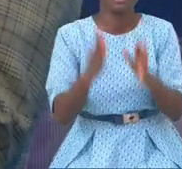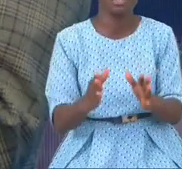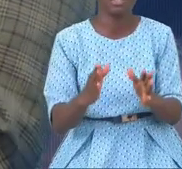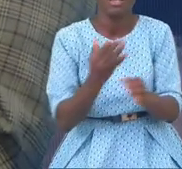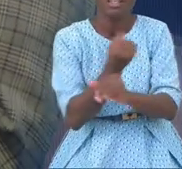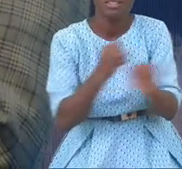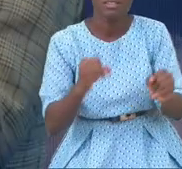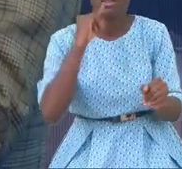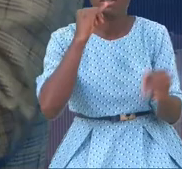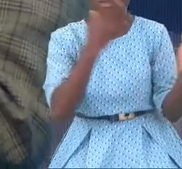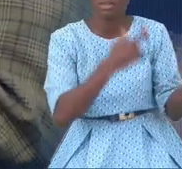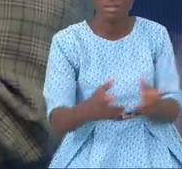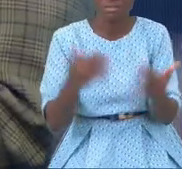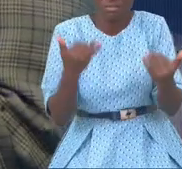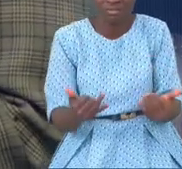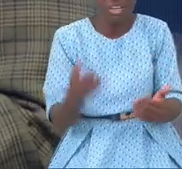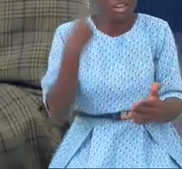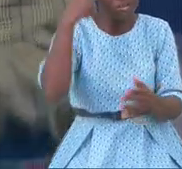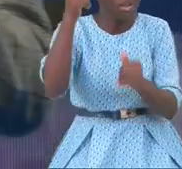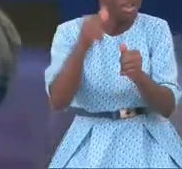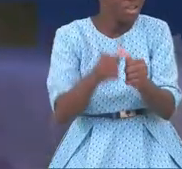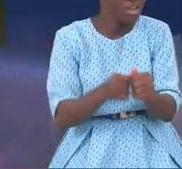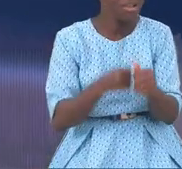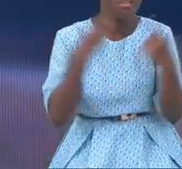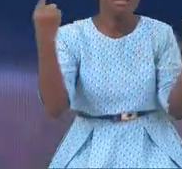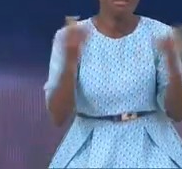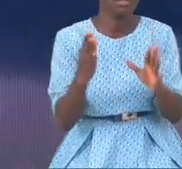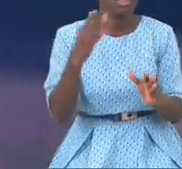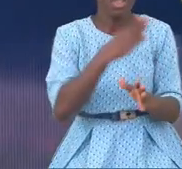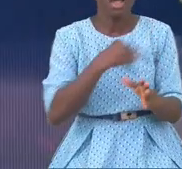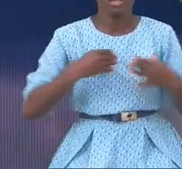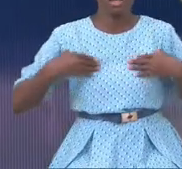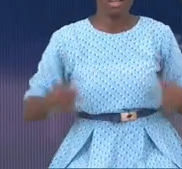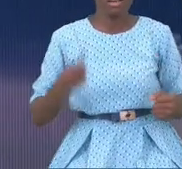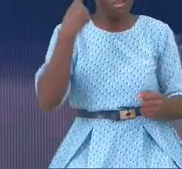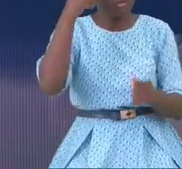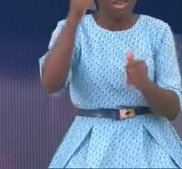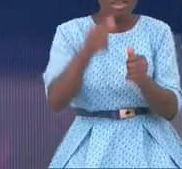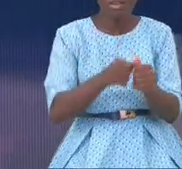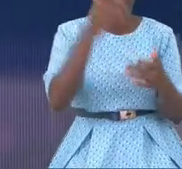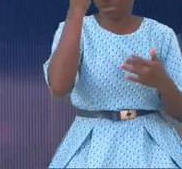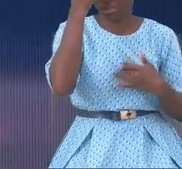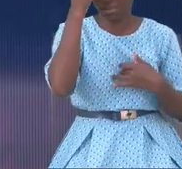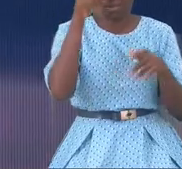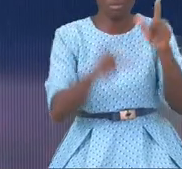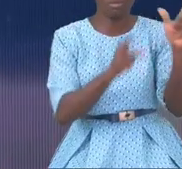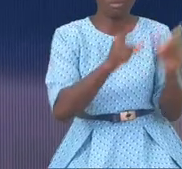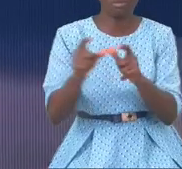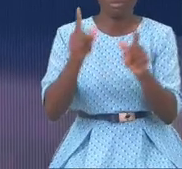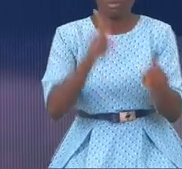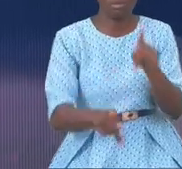for everyone oppressed and tormented. Whosoever will call on the name of the